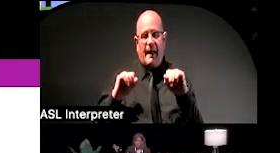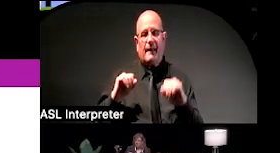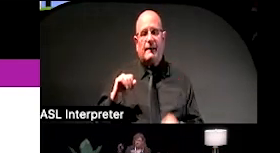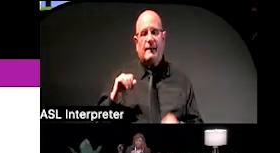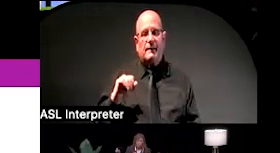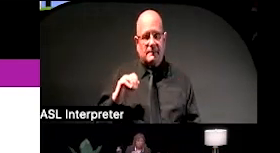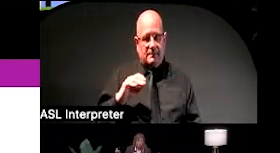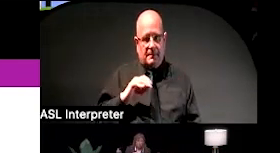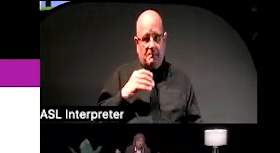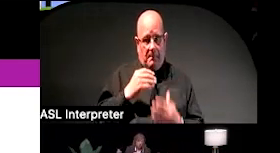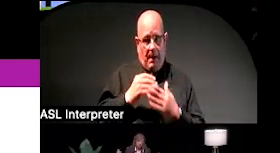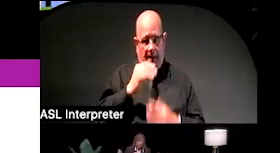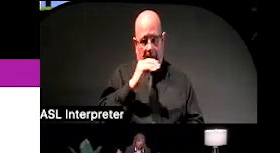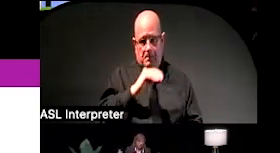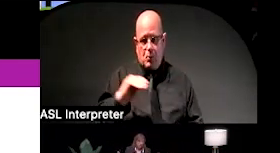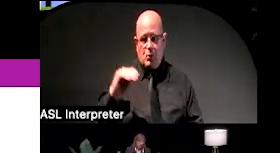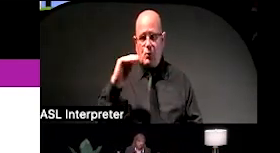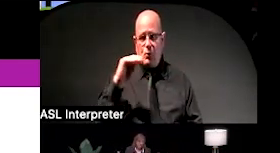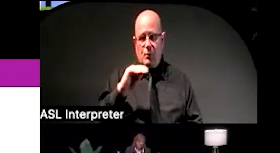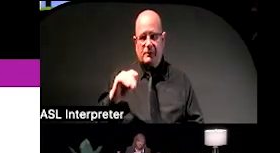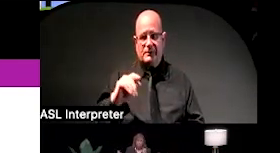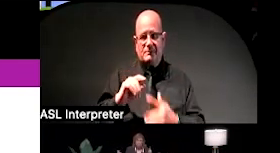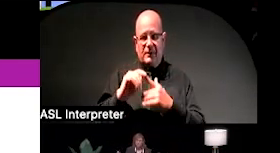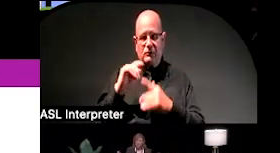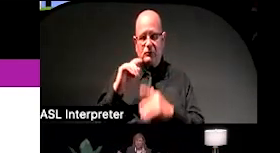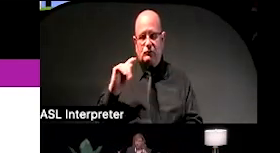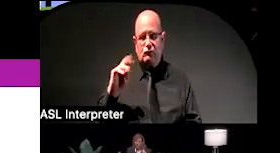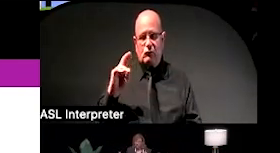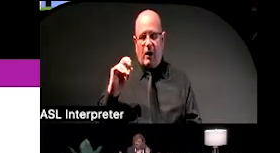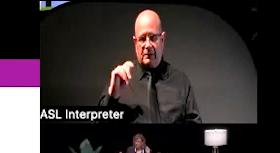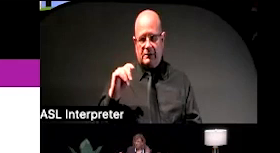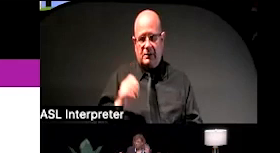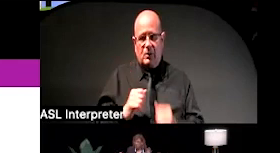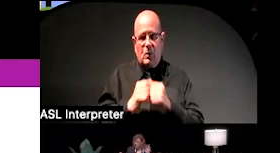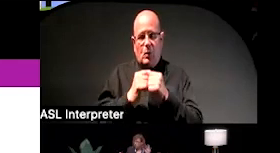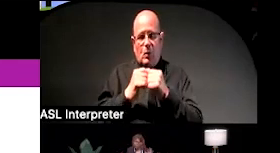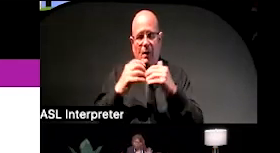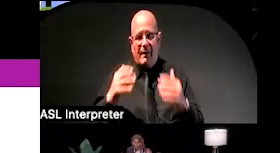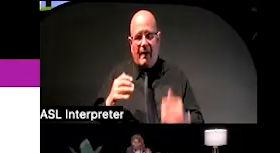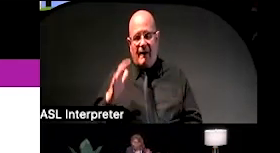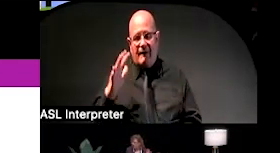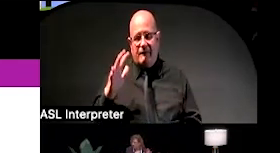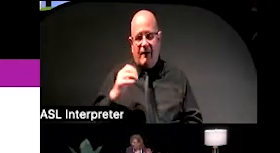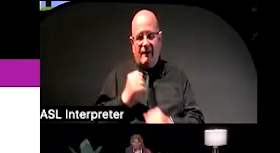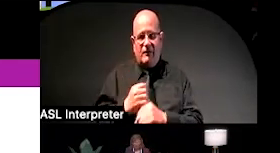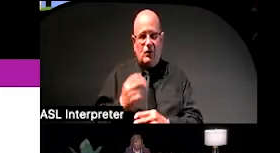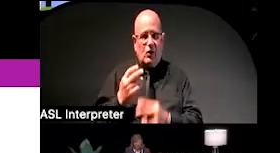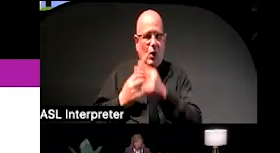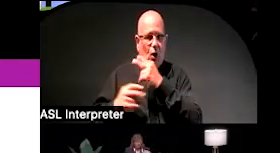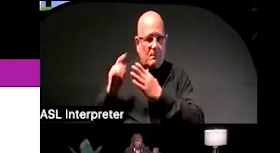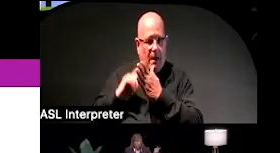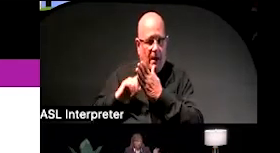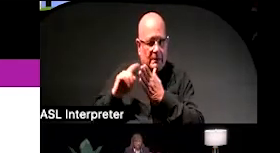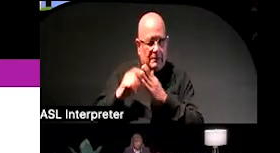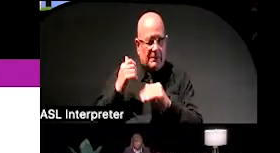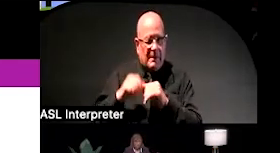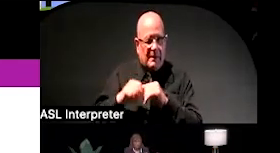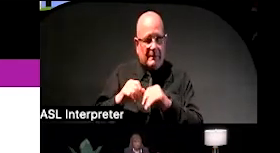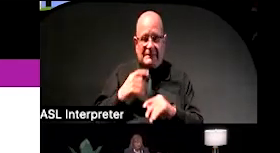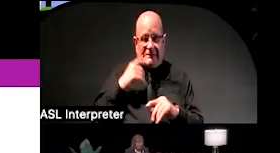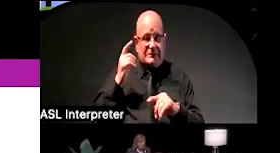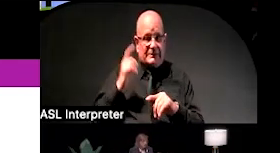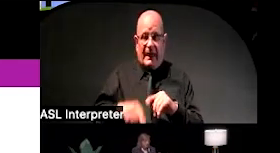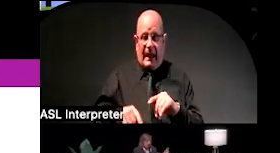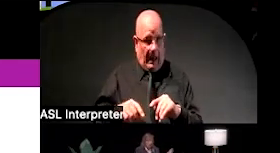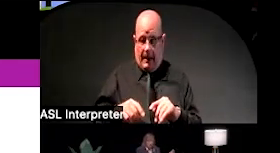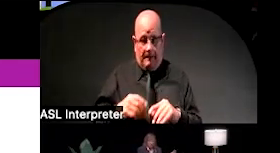funds into a special kind of trust without that 5-year look back. Remember, I told you can't just give all your